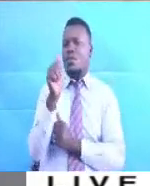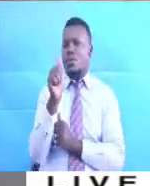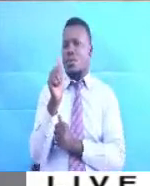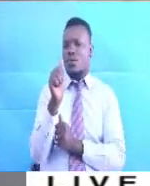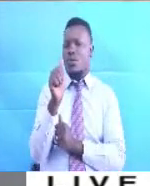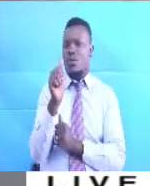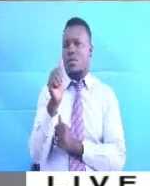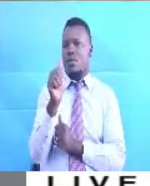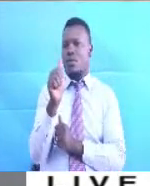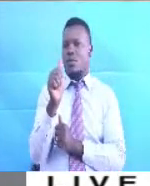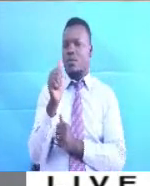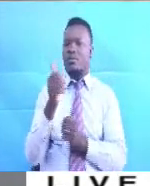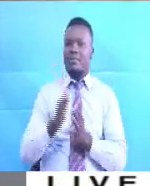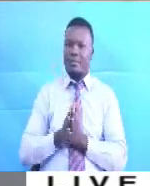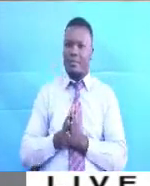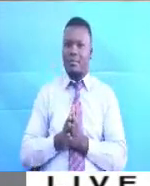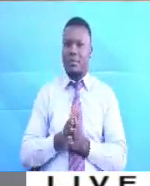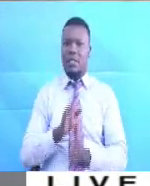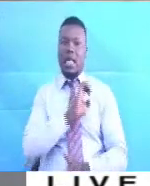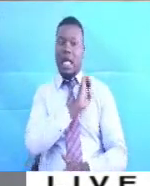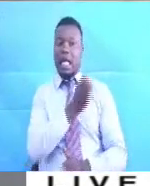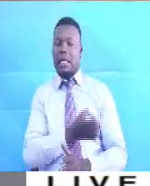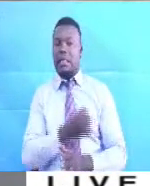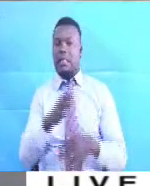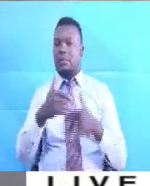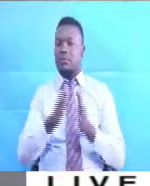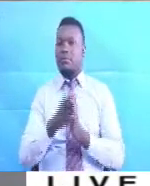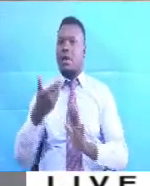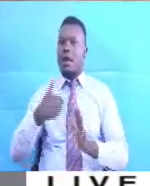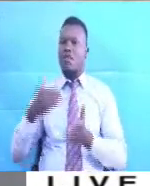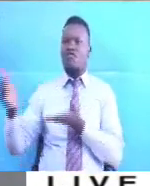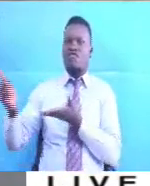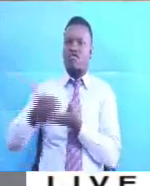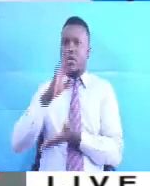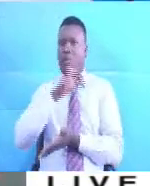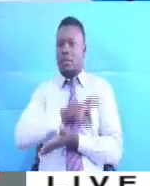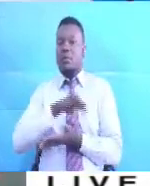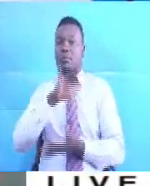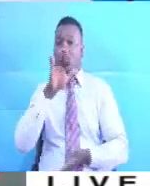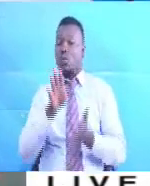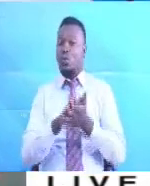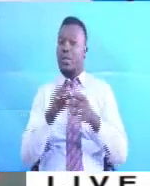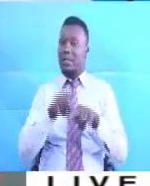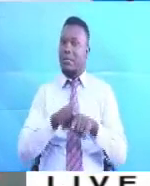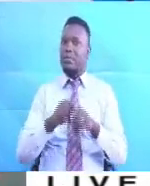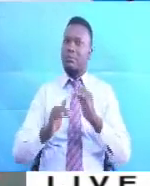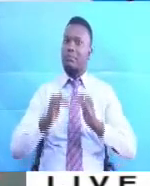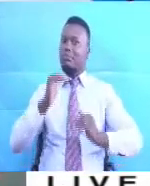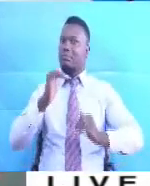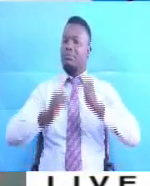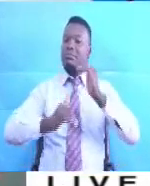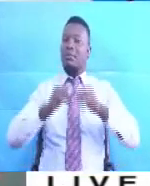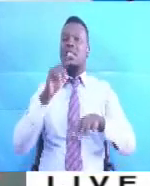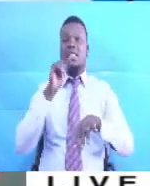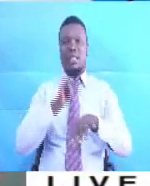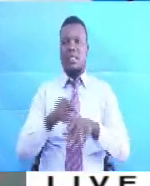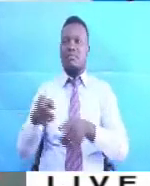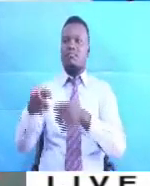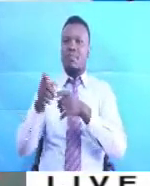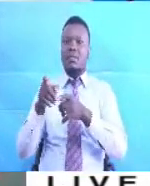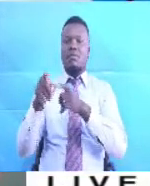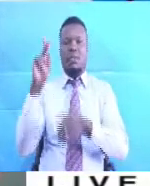115-year history. Energy firms have seen record earnings since oil and gas prices jumped following the invasion of